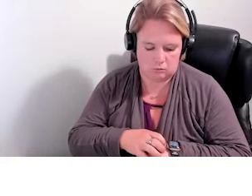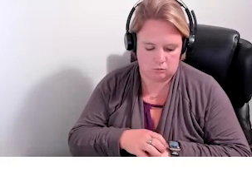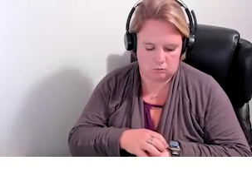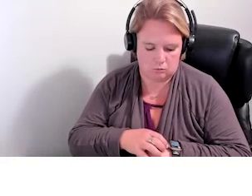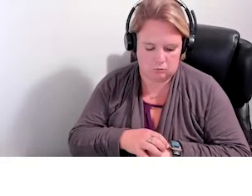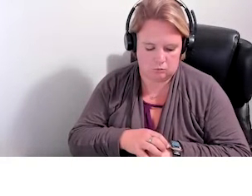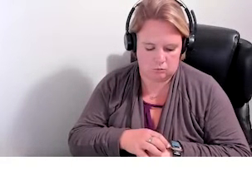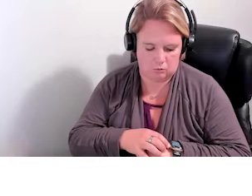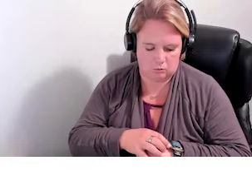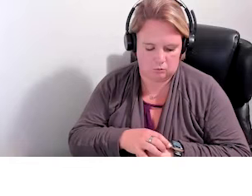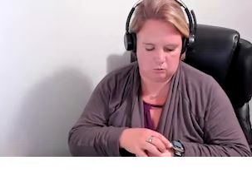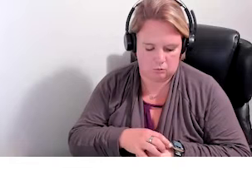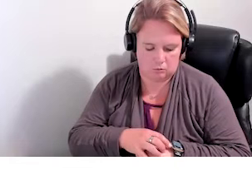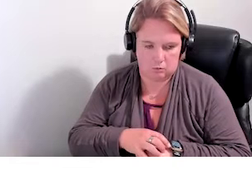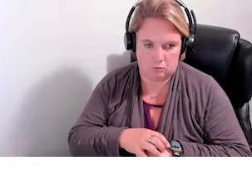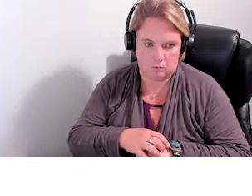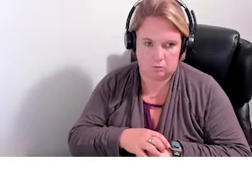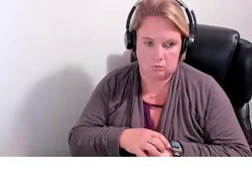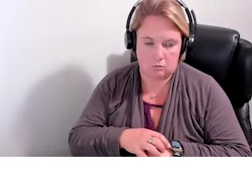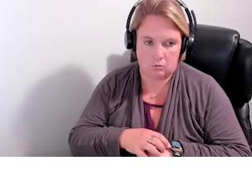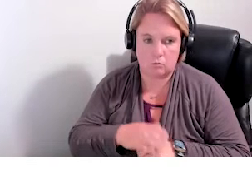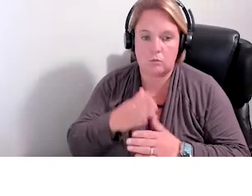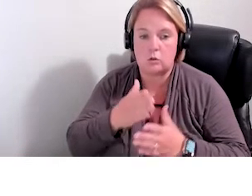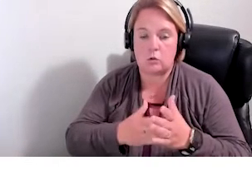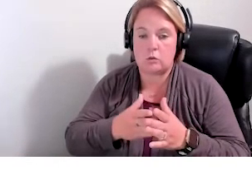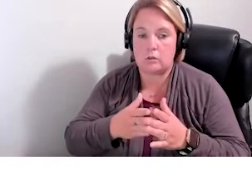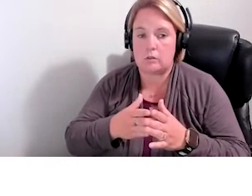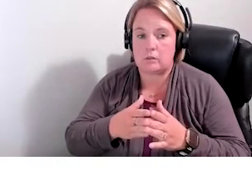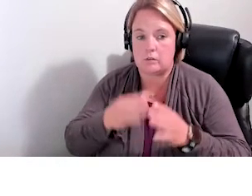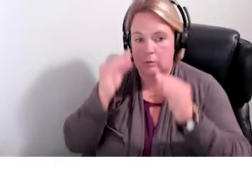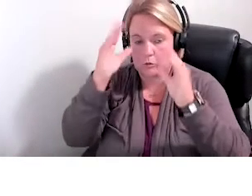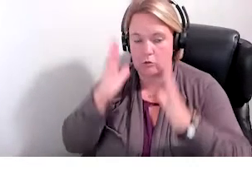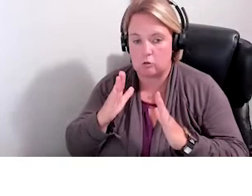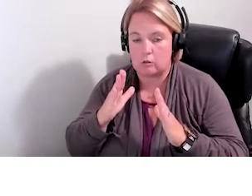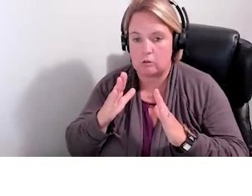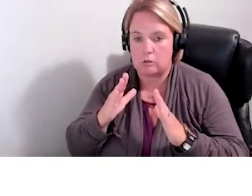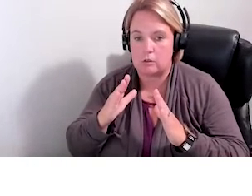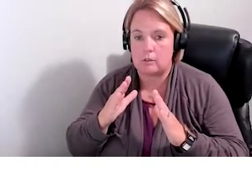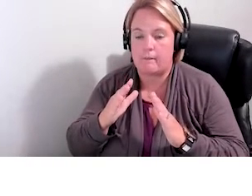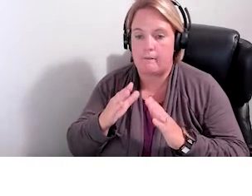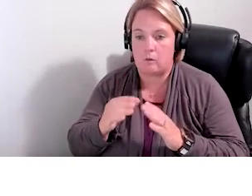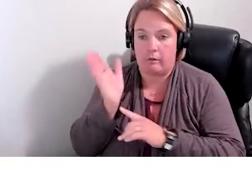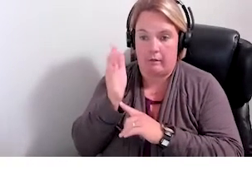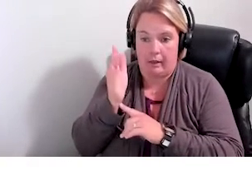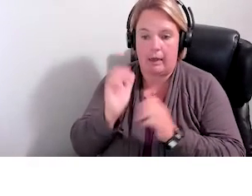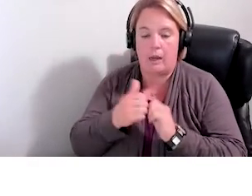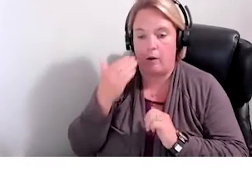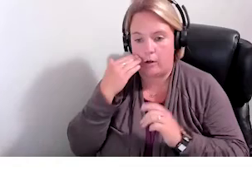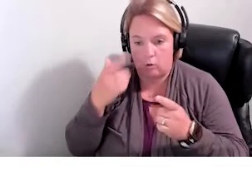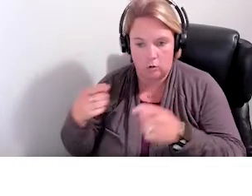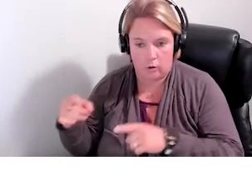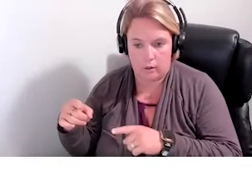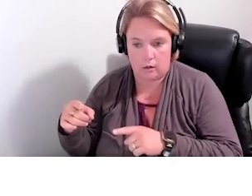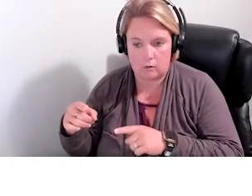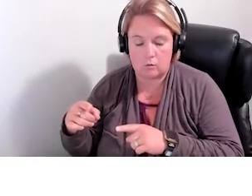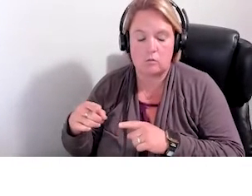Tracking your flags. So some instructors have questions about once you raise a flag, how do I know what has been done? What is the progress on that